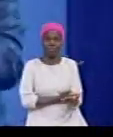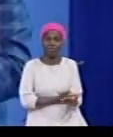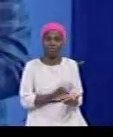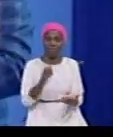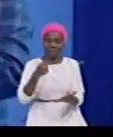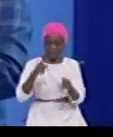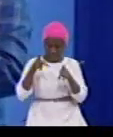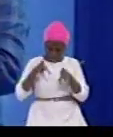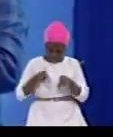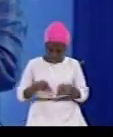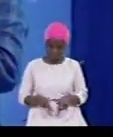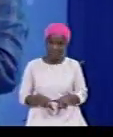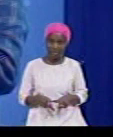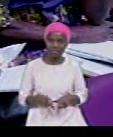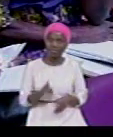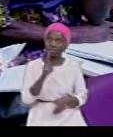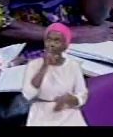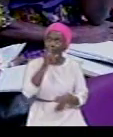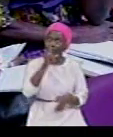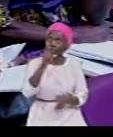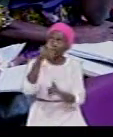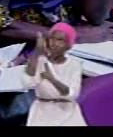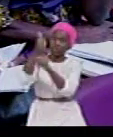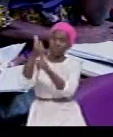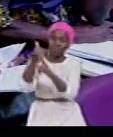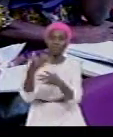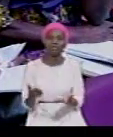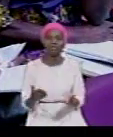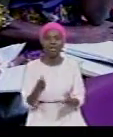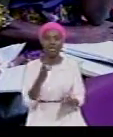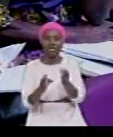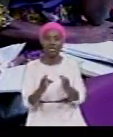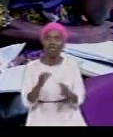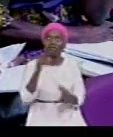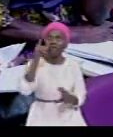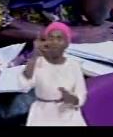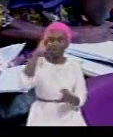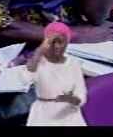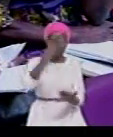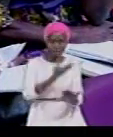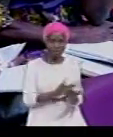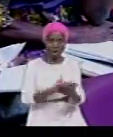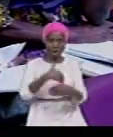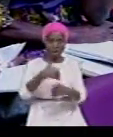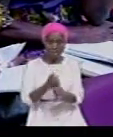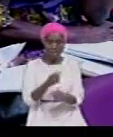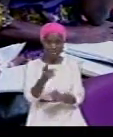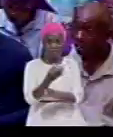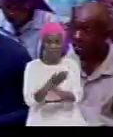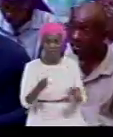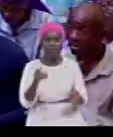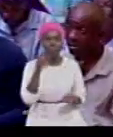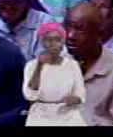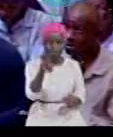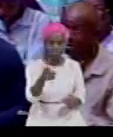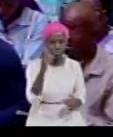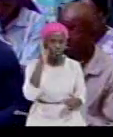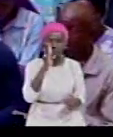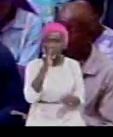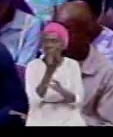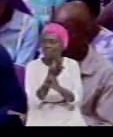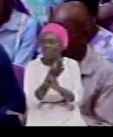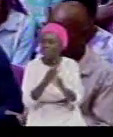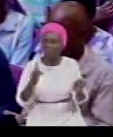the Son shall make you free, you'll be free indeed. Free. Completely